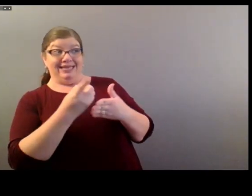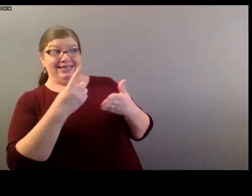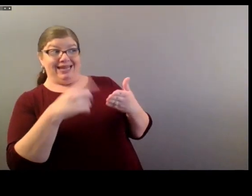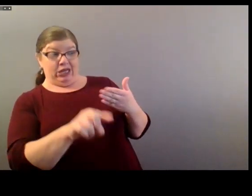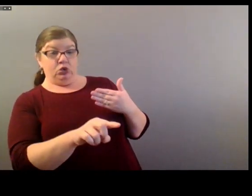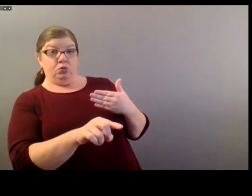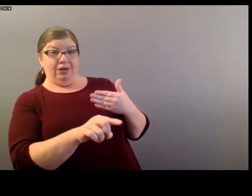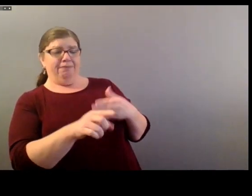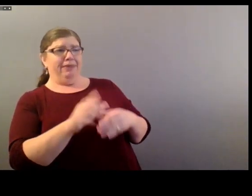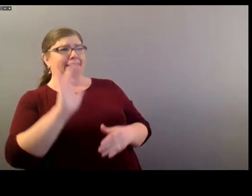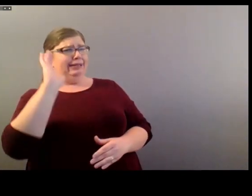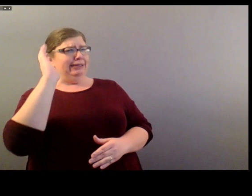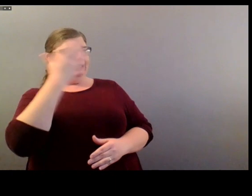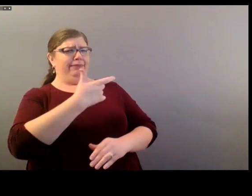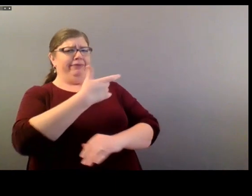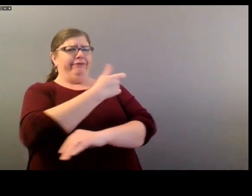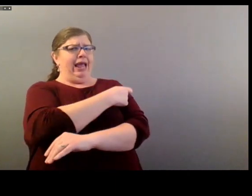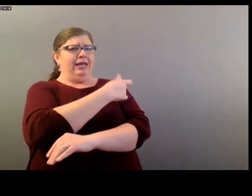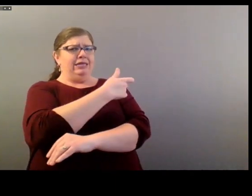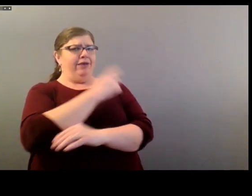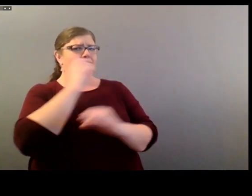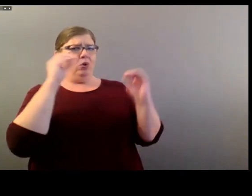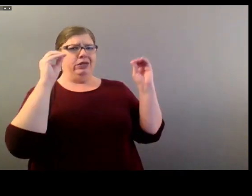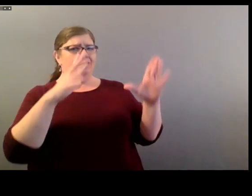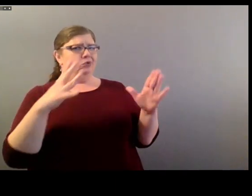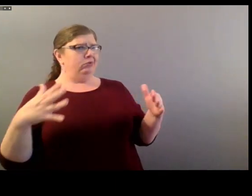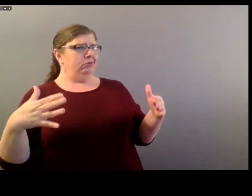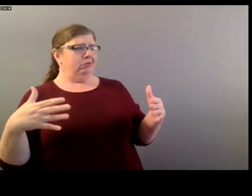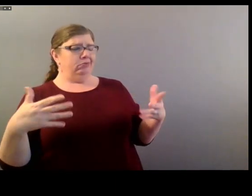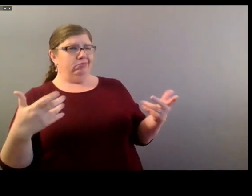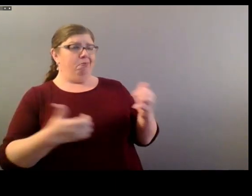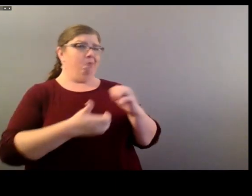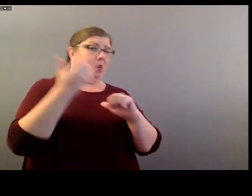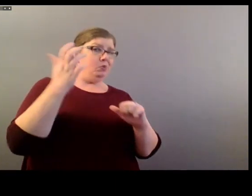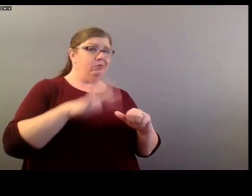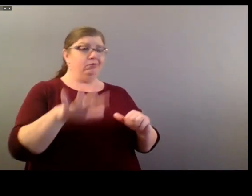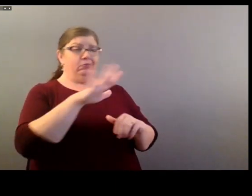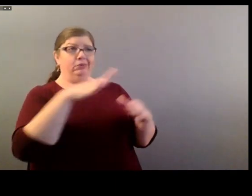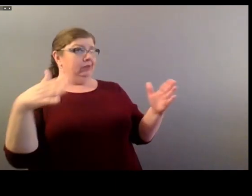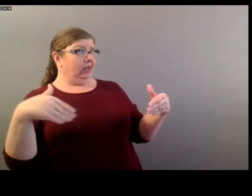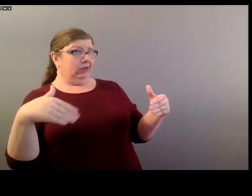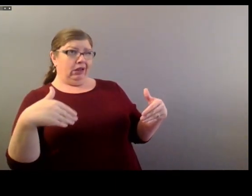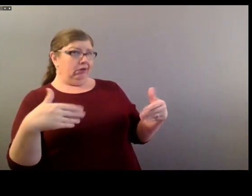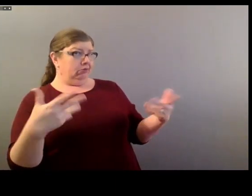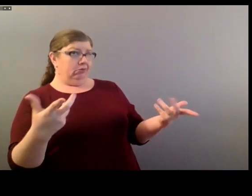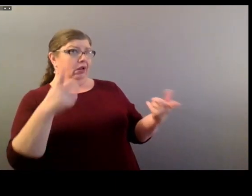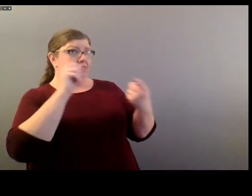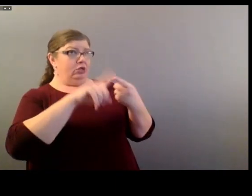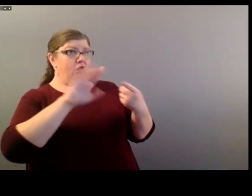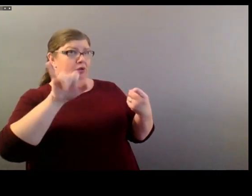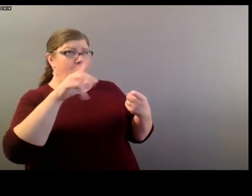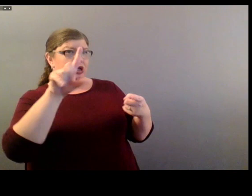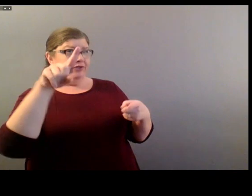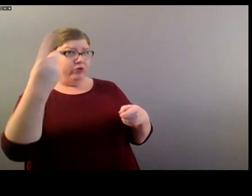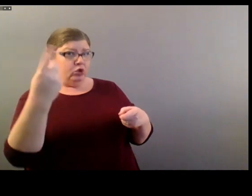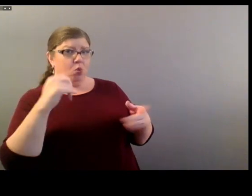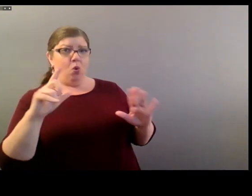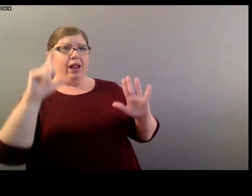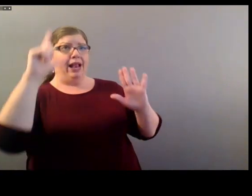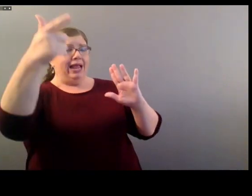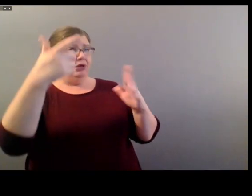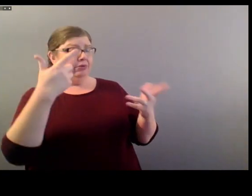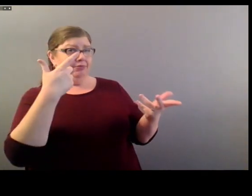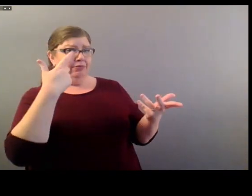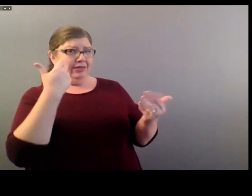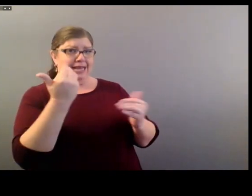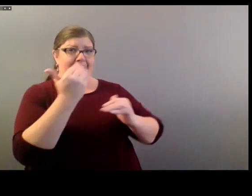it sounds like vaccines for educators, for most educators, won't be available till March 1st or even later, just because of the limit